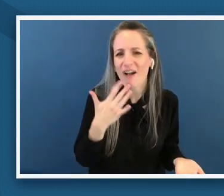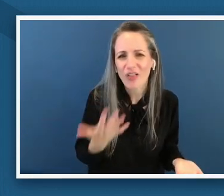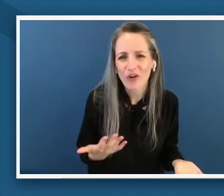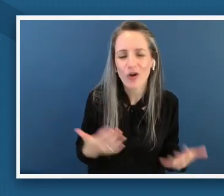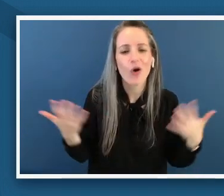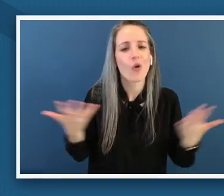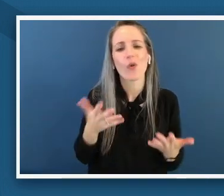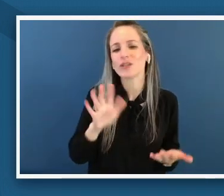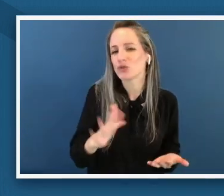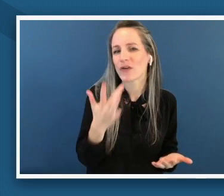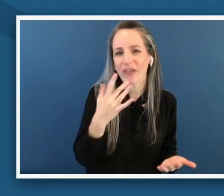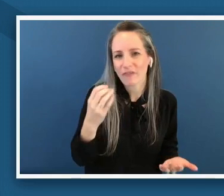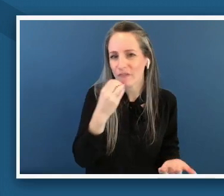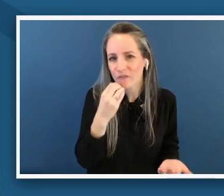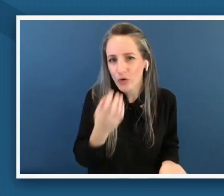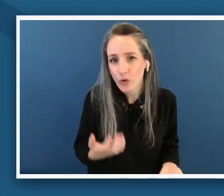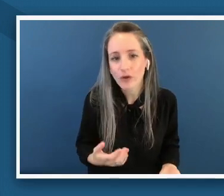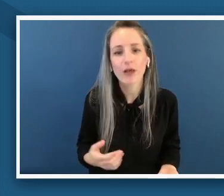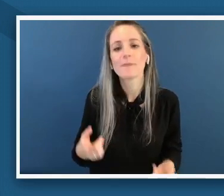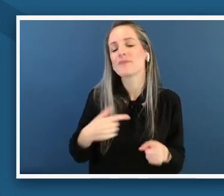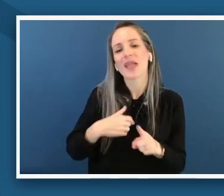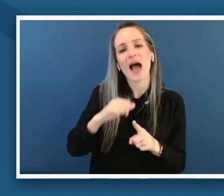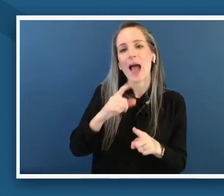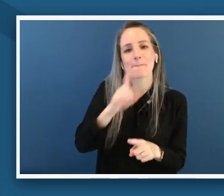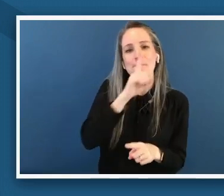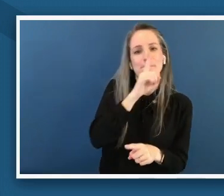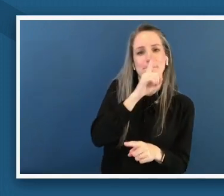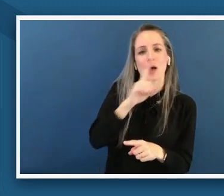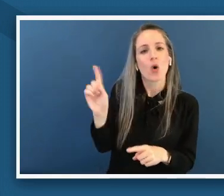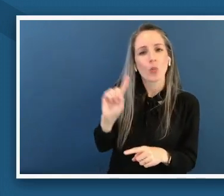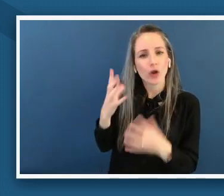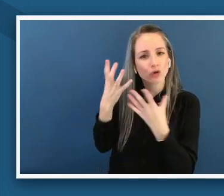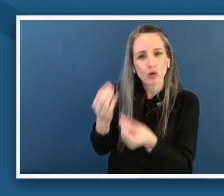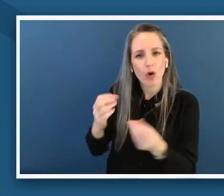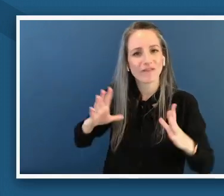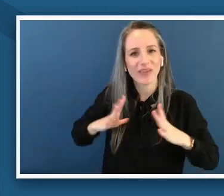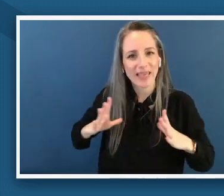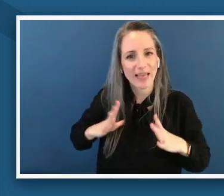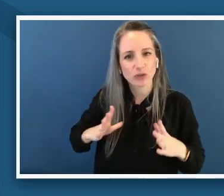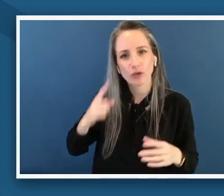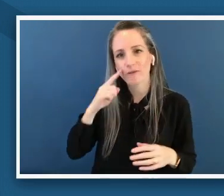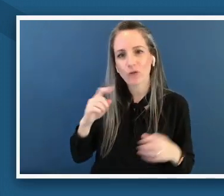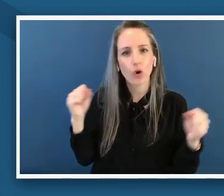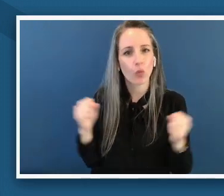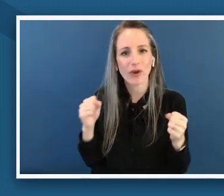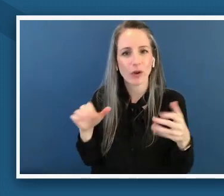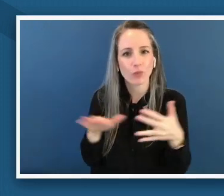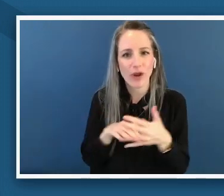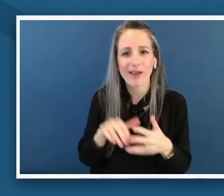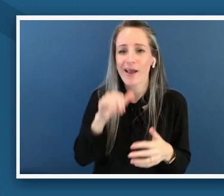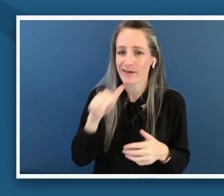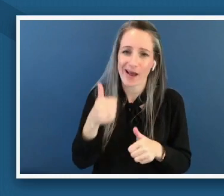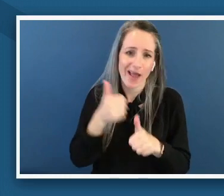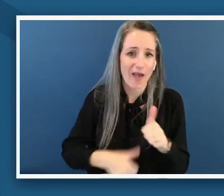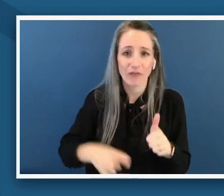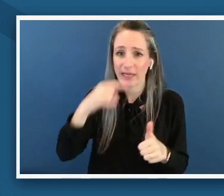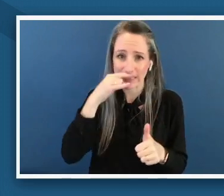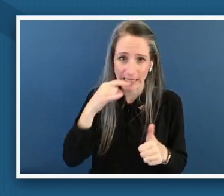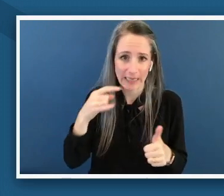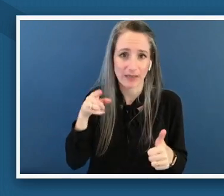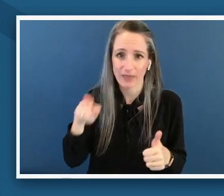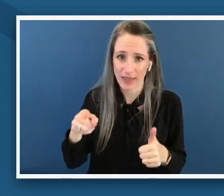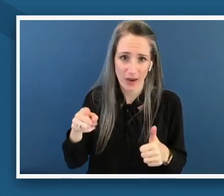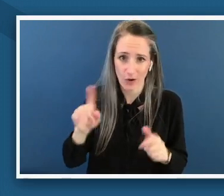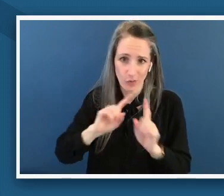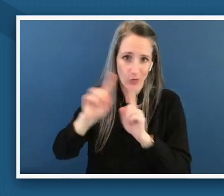ask questions about like, where did you go on vacation for winter break? Because every kid's not taking a vacation. If they're like me, they're sleeping